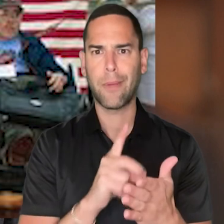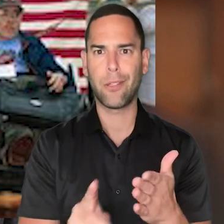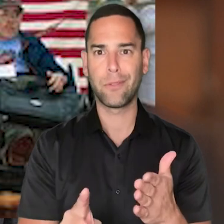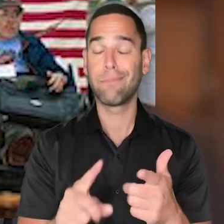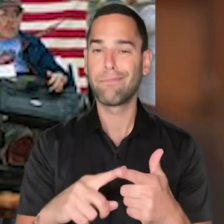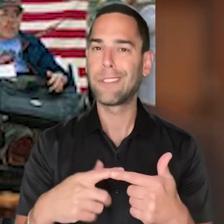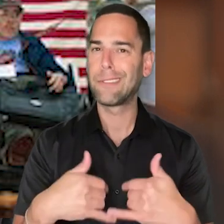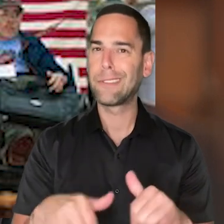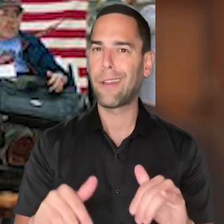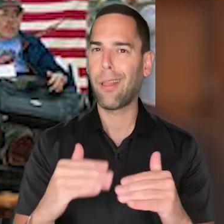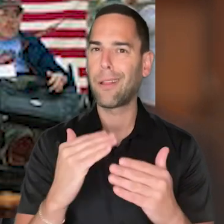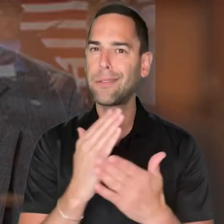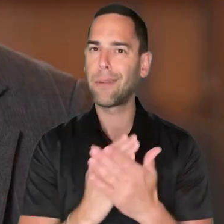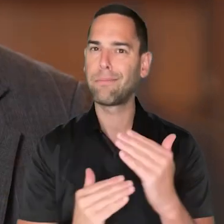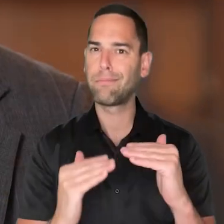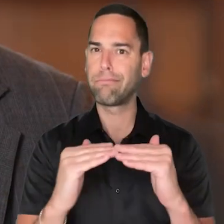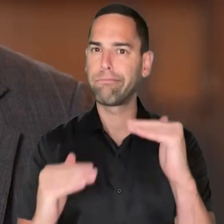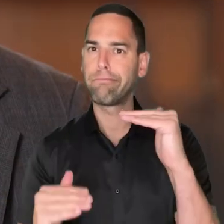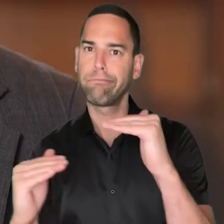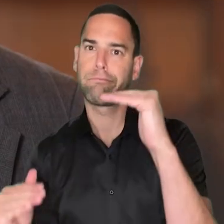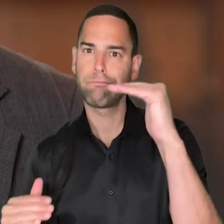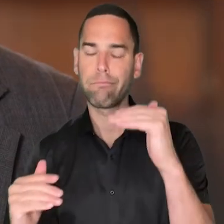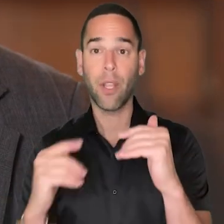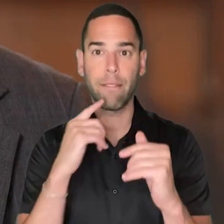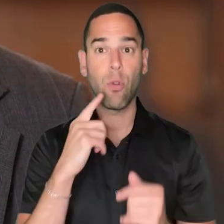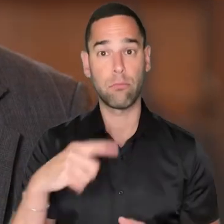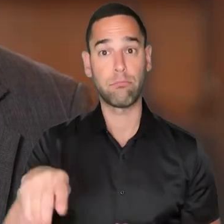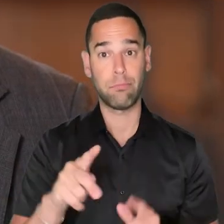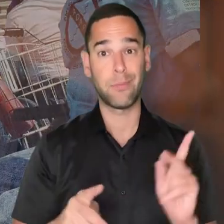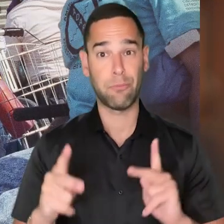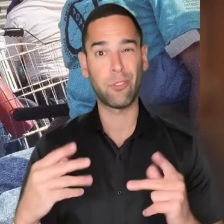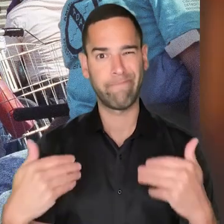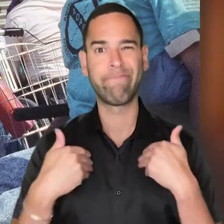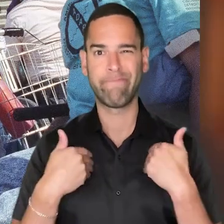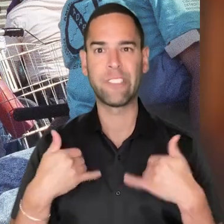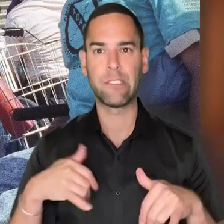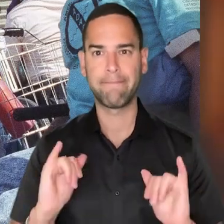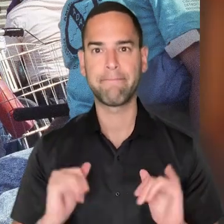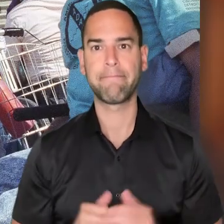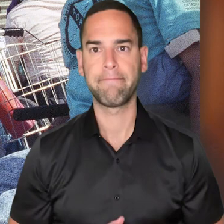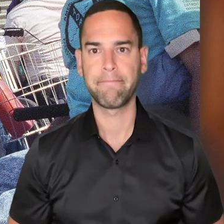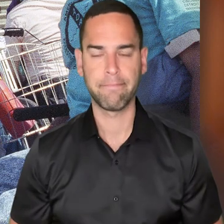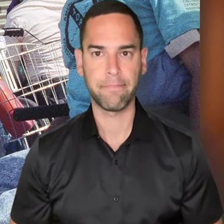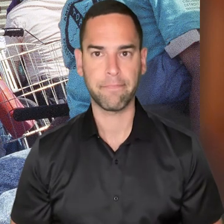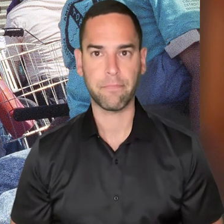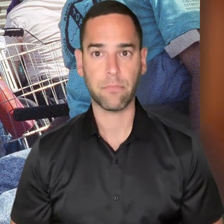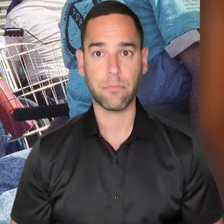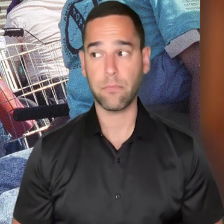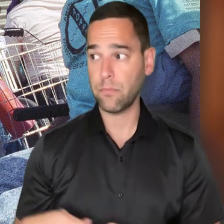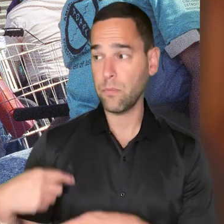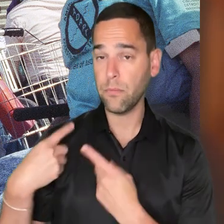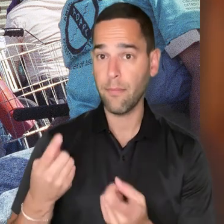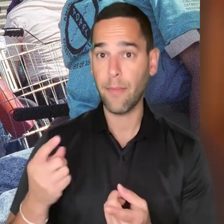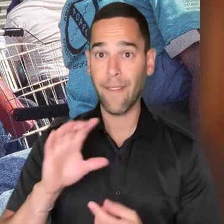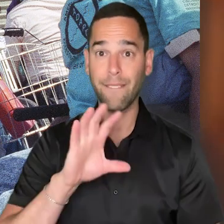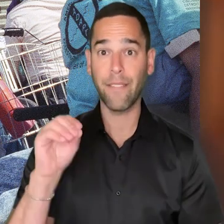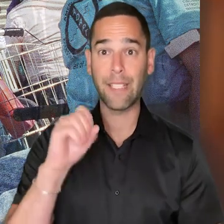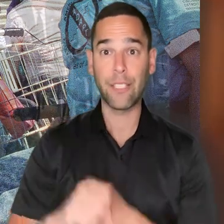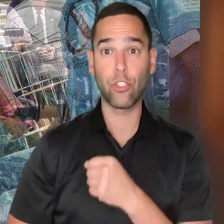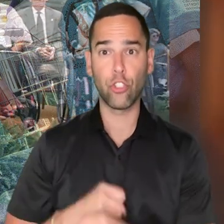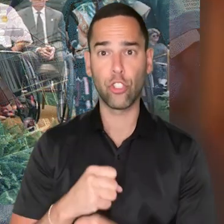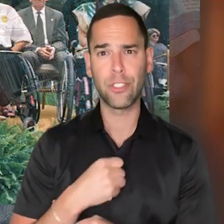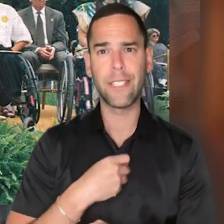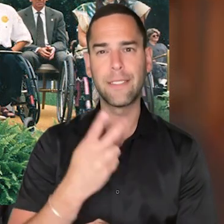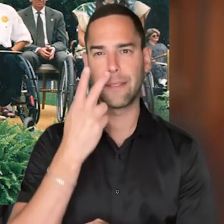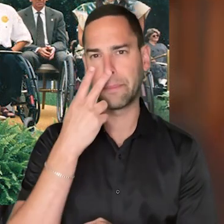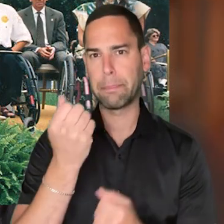many barriers still exist, resulting in disparities and inequities. Despite this reality, the past 50 years